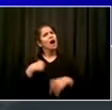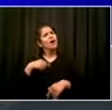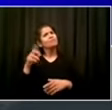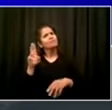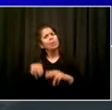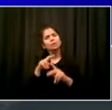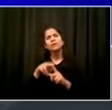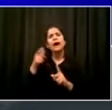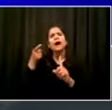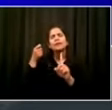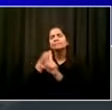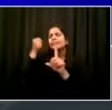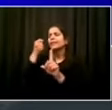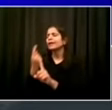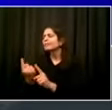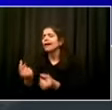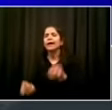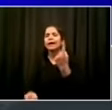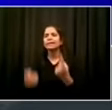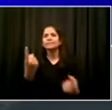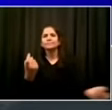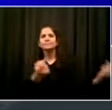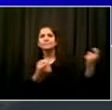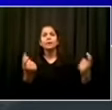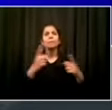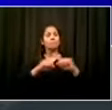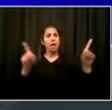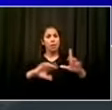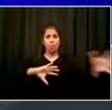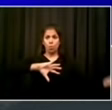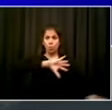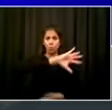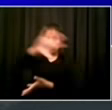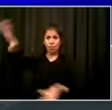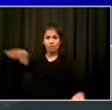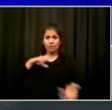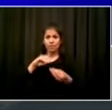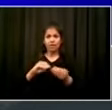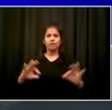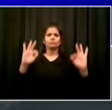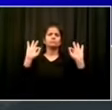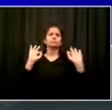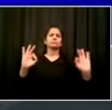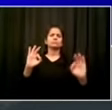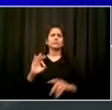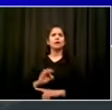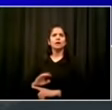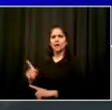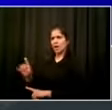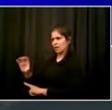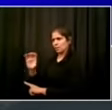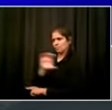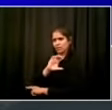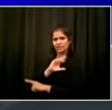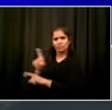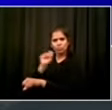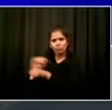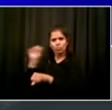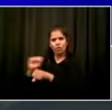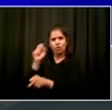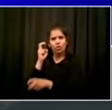and women of the NYPD who worked to protect people's democratic rights and their safety. Now, I